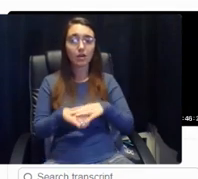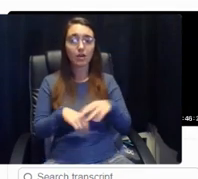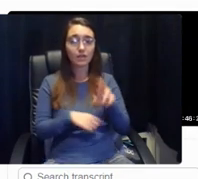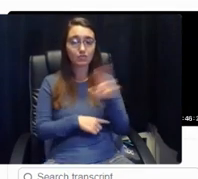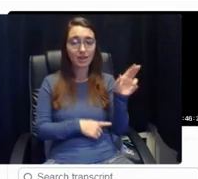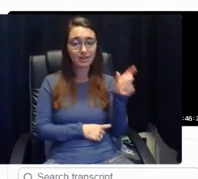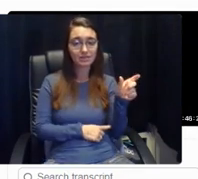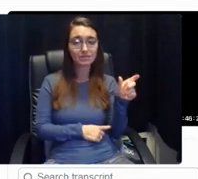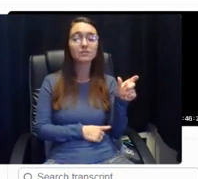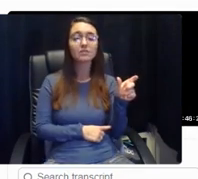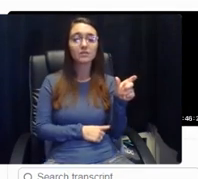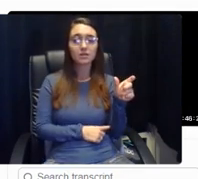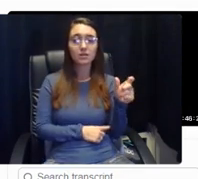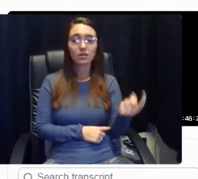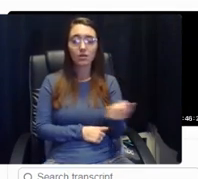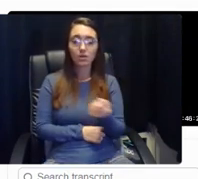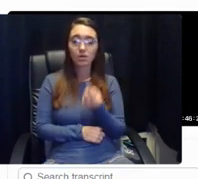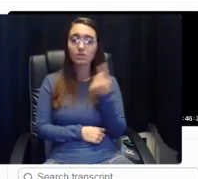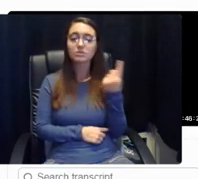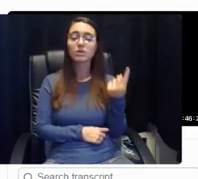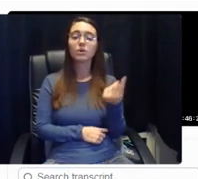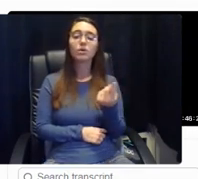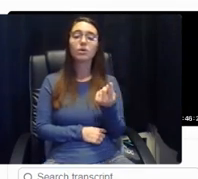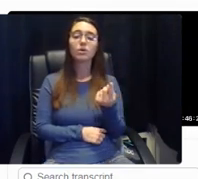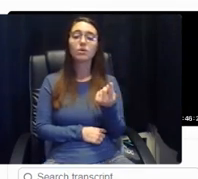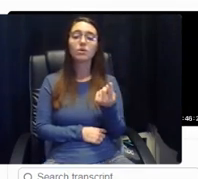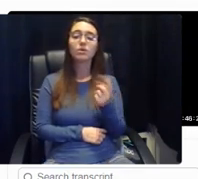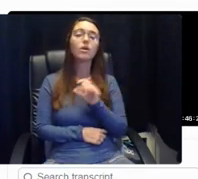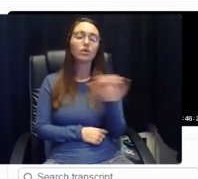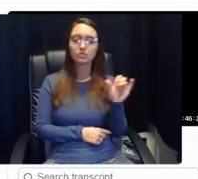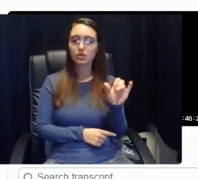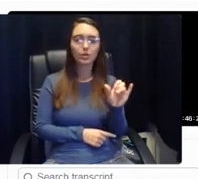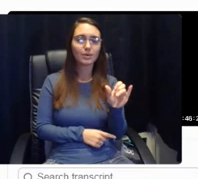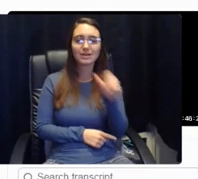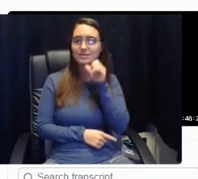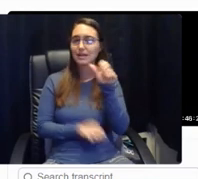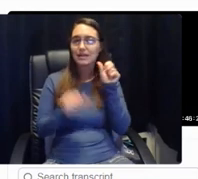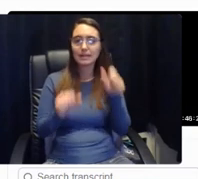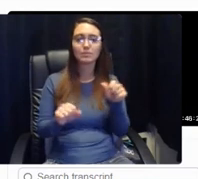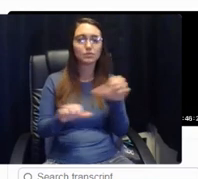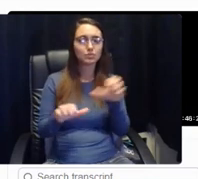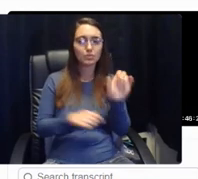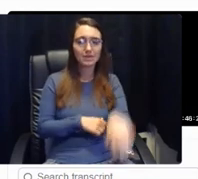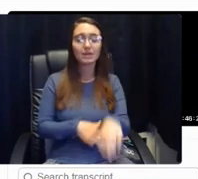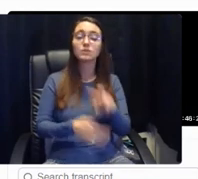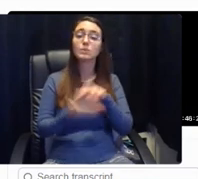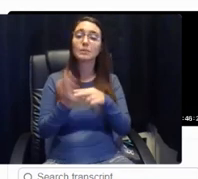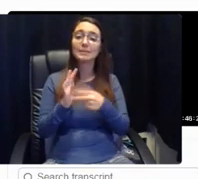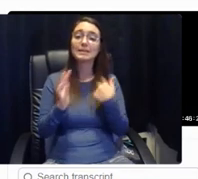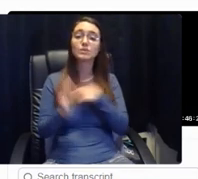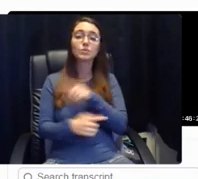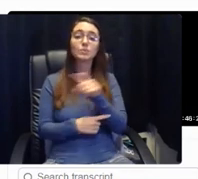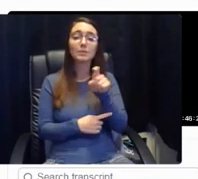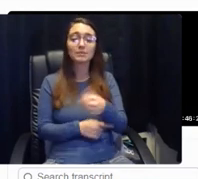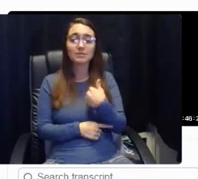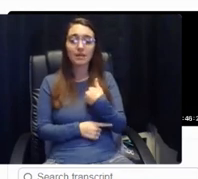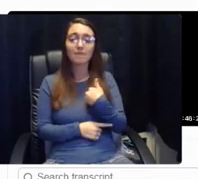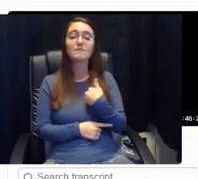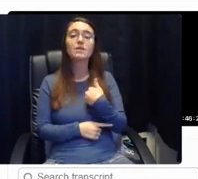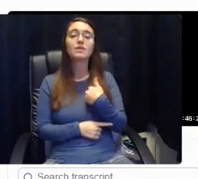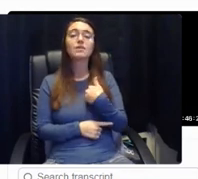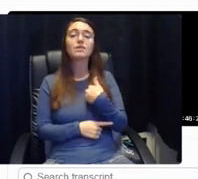side, it also did not have the potential to do that. So therefore, we need to have